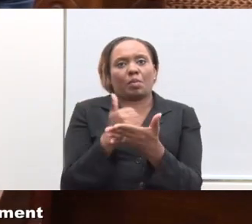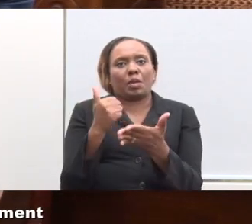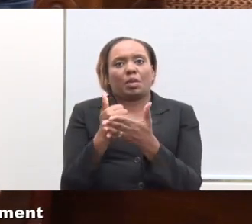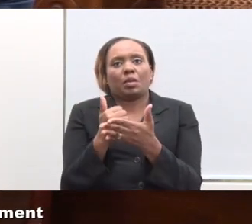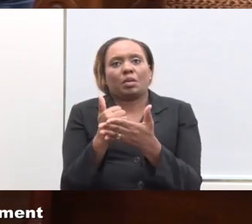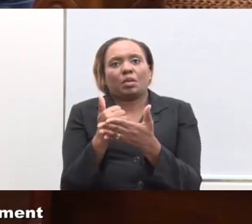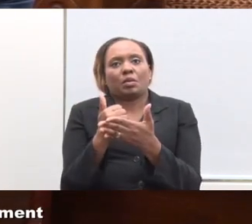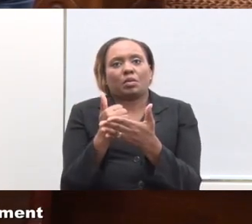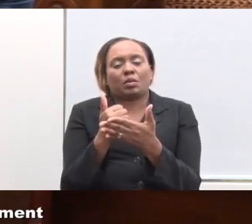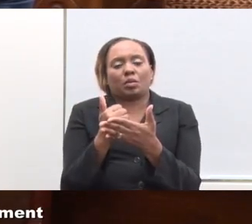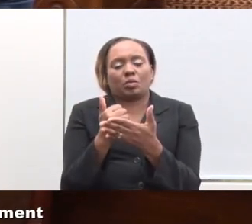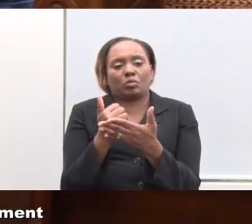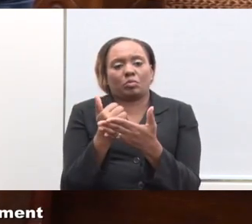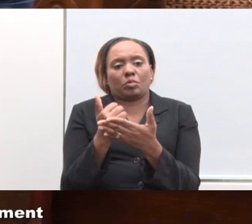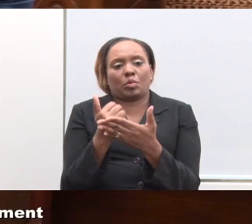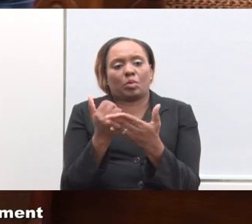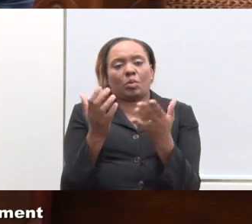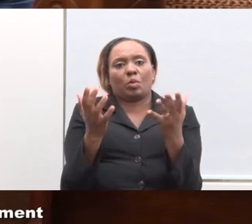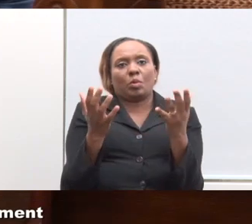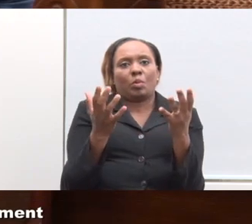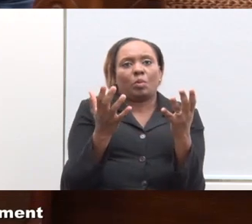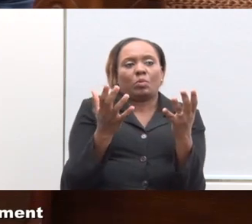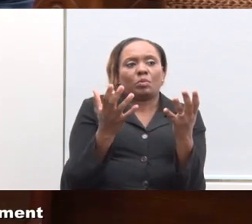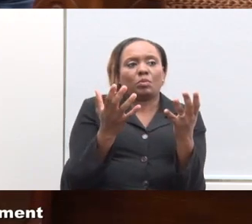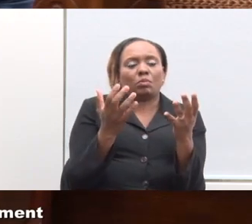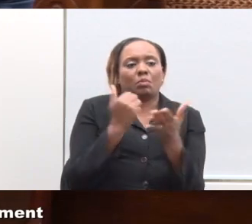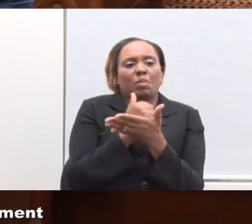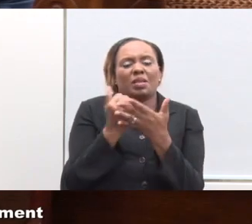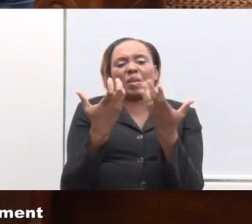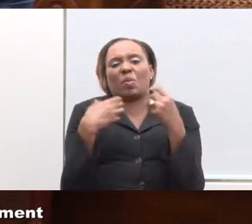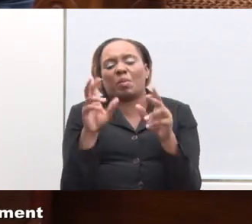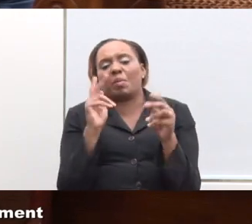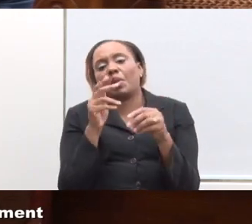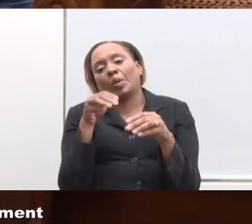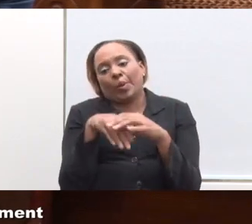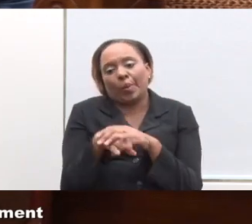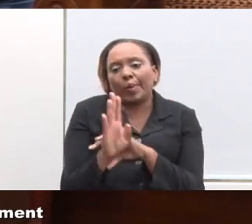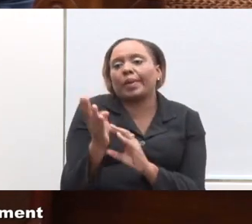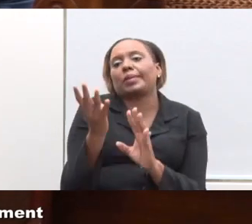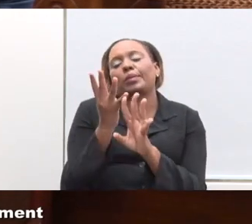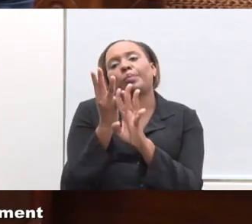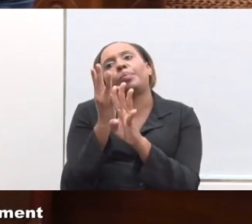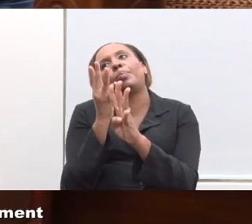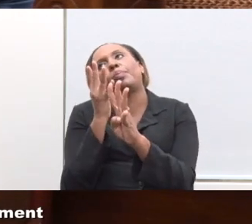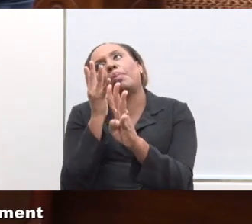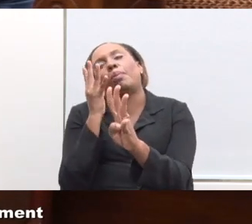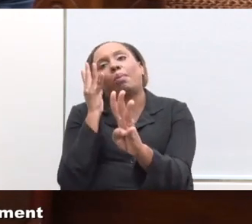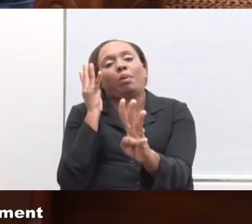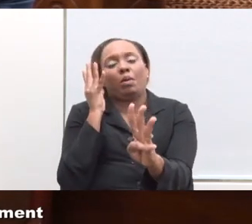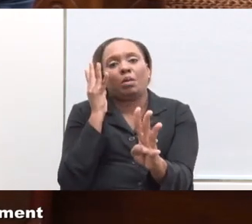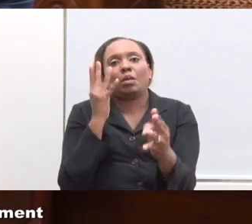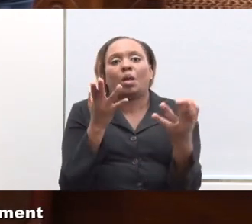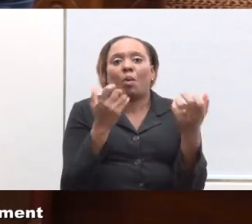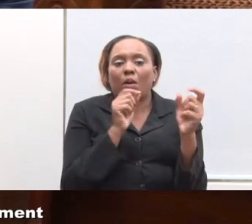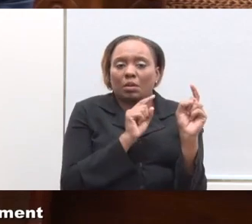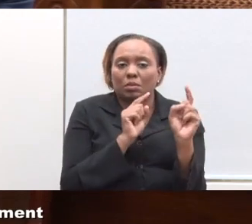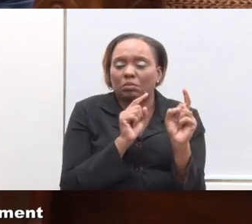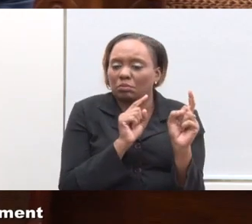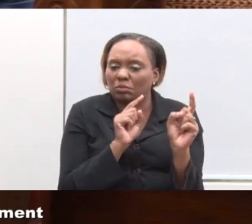using traditional channels, such as going into the bank and queuing in long lines to go to a bank